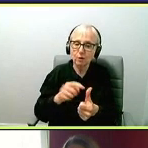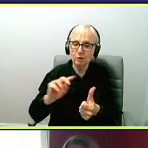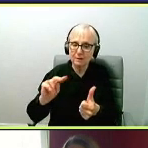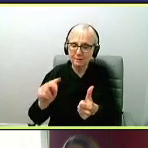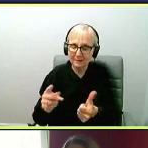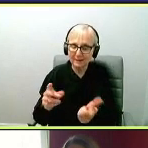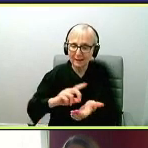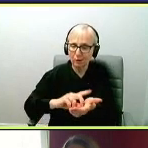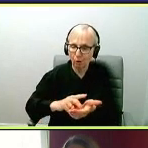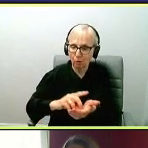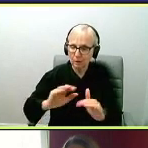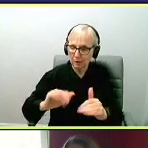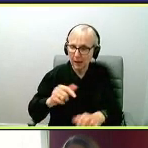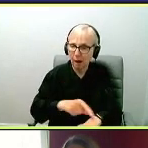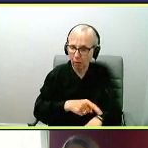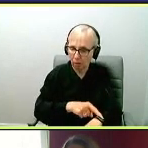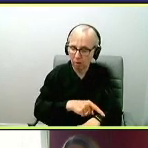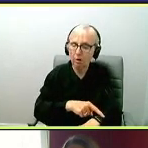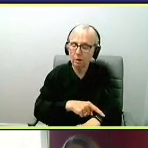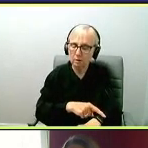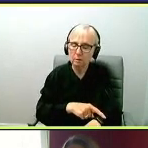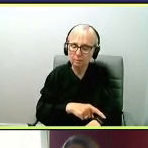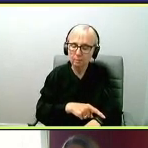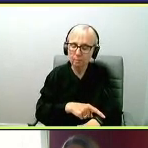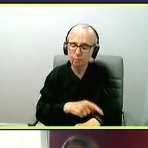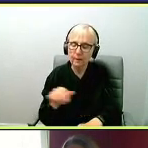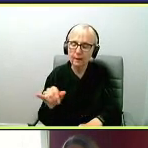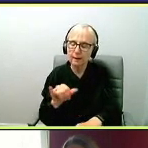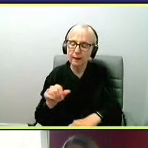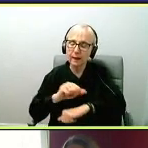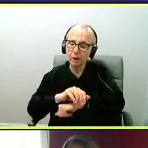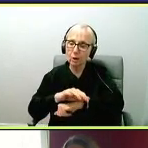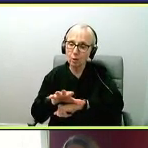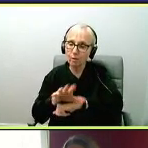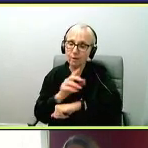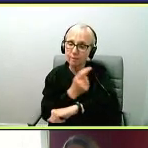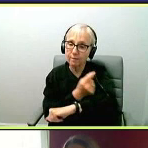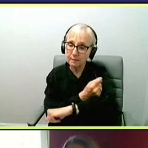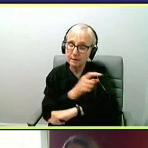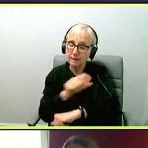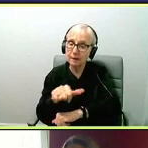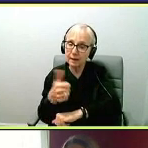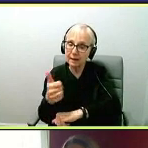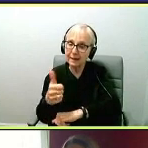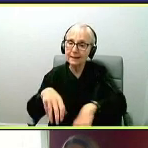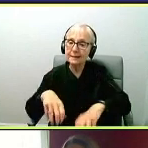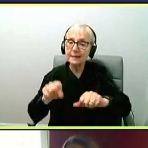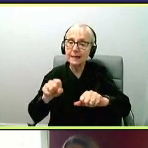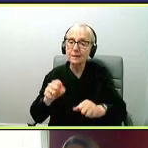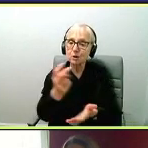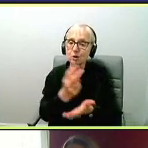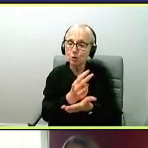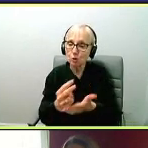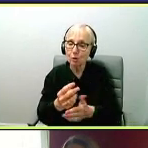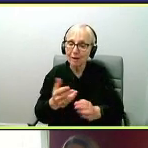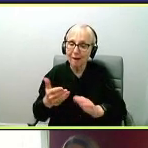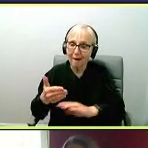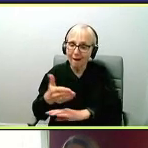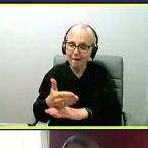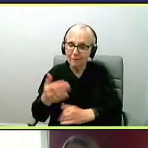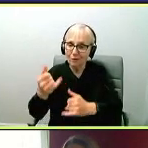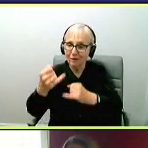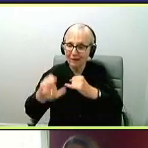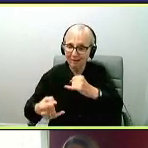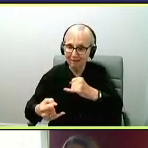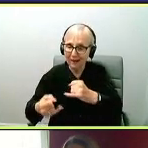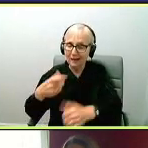doses. And like COVID vaccines for all other ages, it's going to take 2 weeks following that last primary